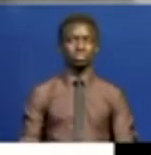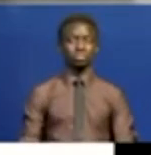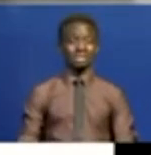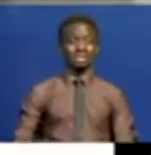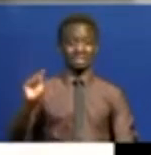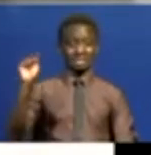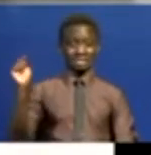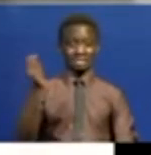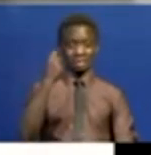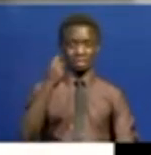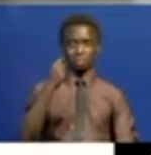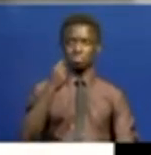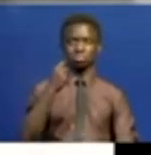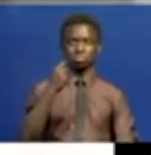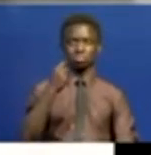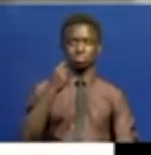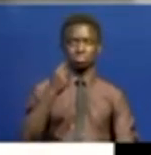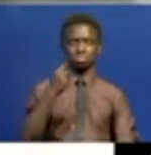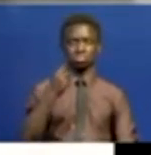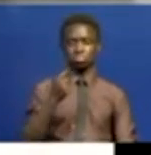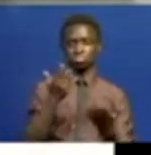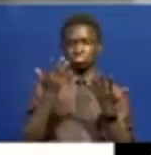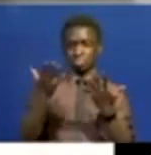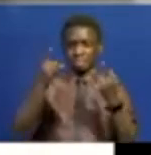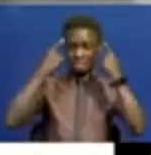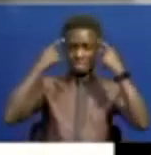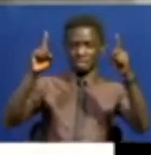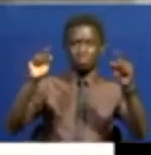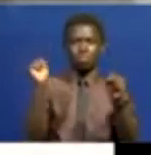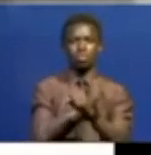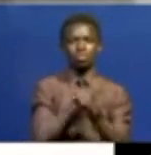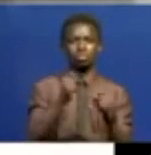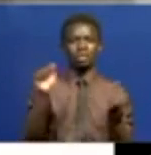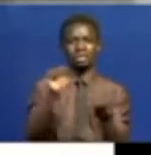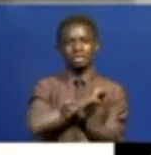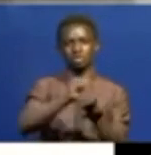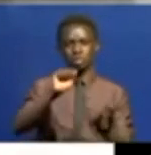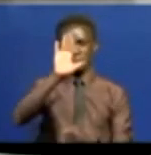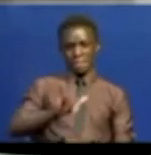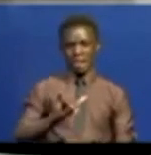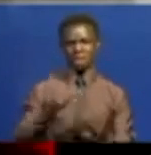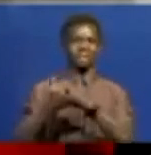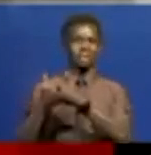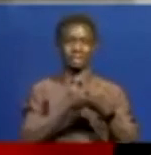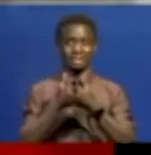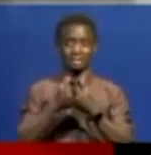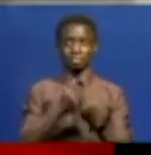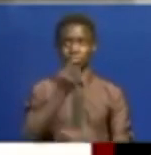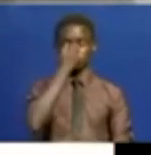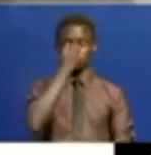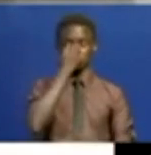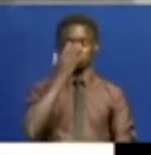Kenya's destiny will not be derailed by its challenges. Well, President William Ruto has lauded the